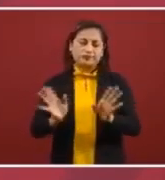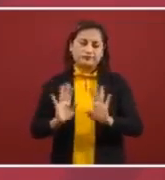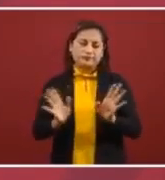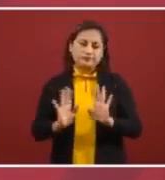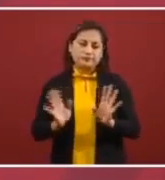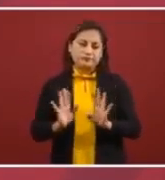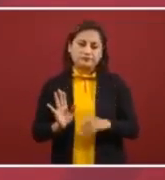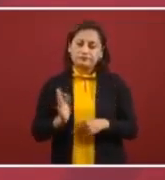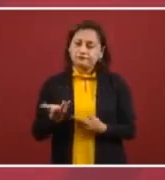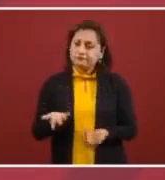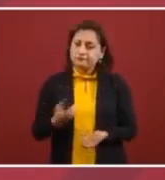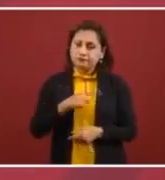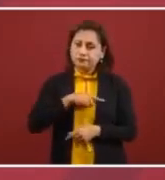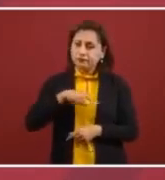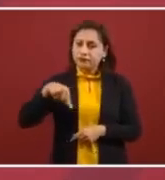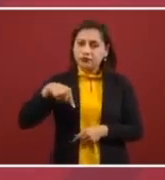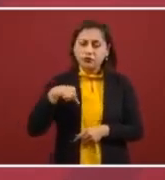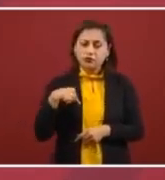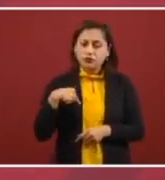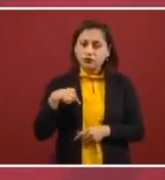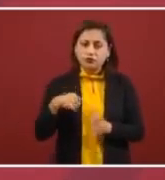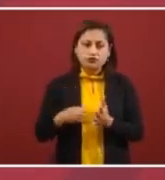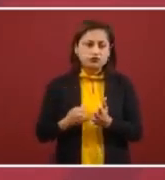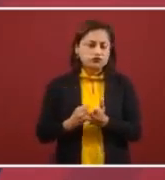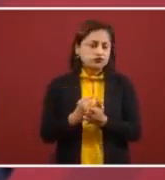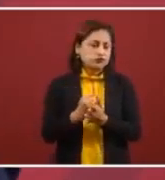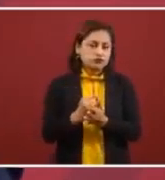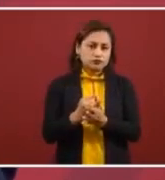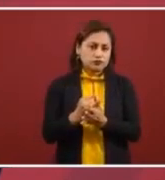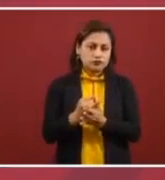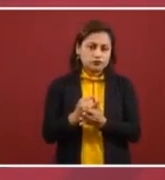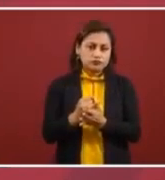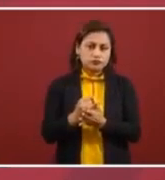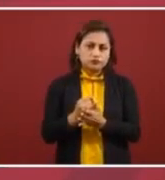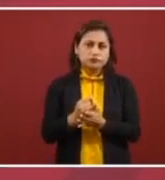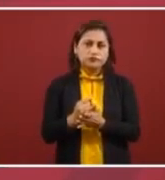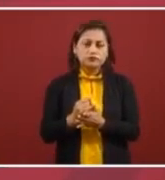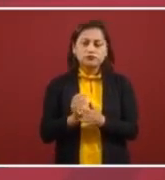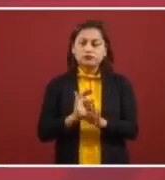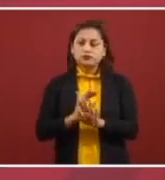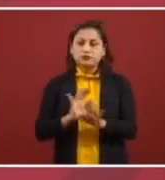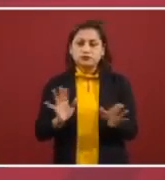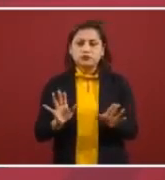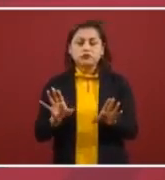we are not going to never to opt